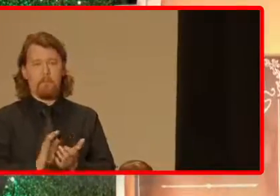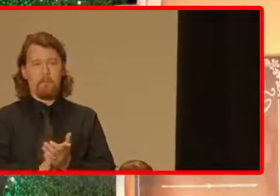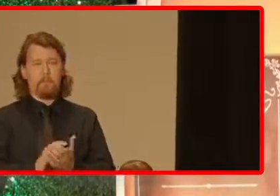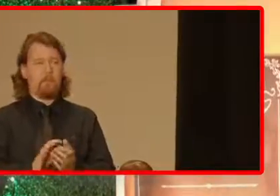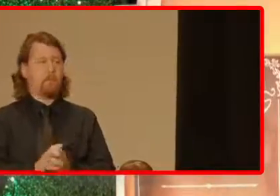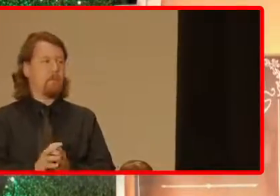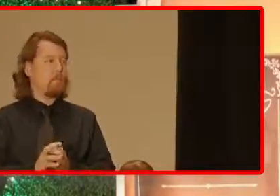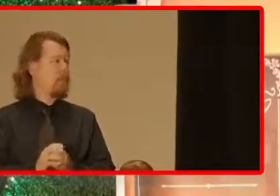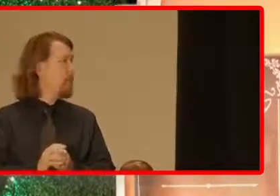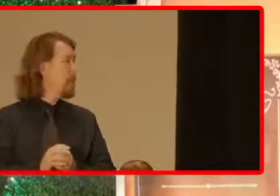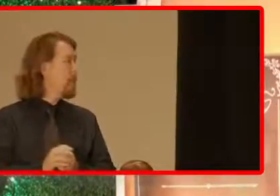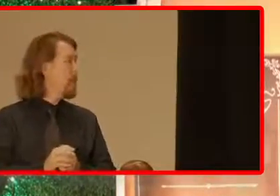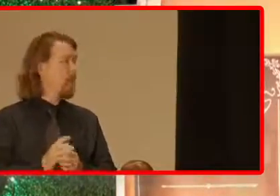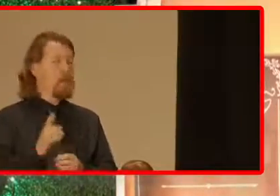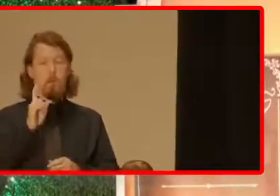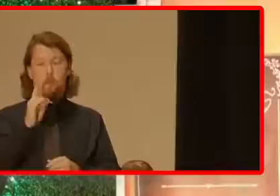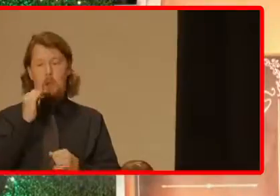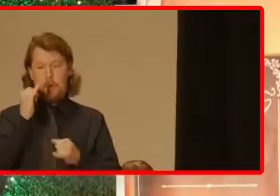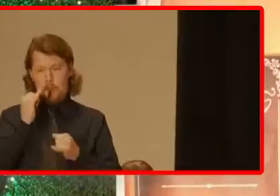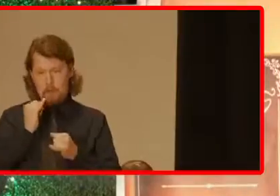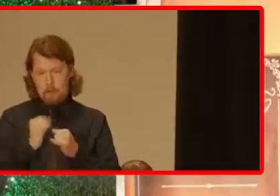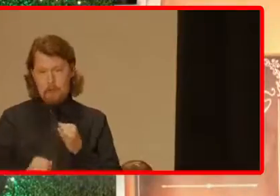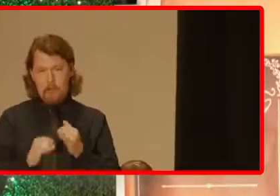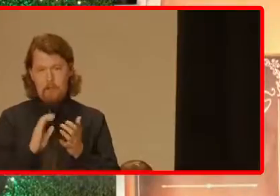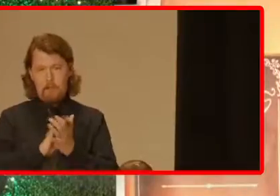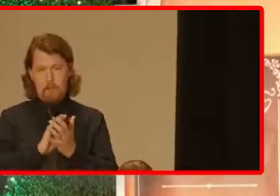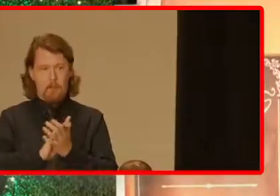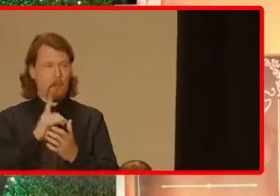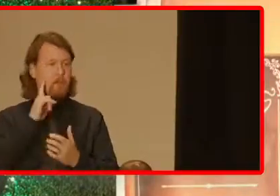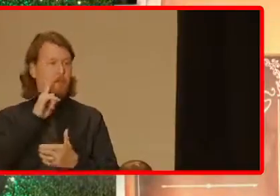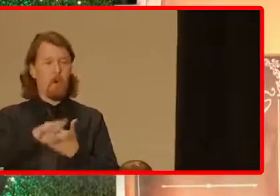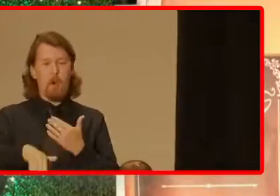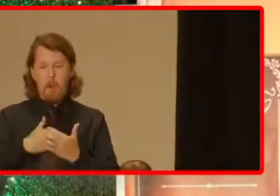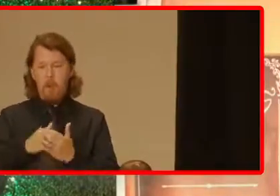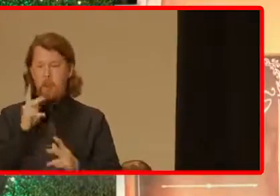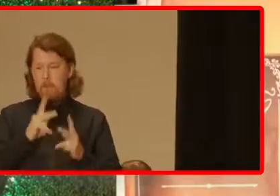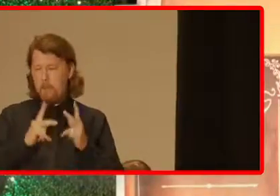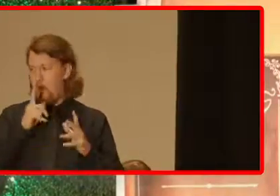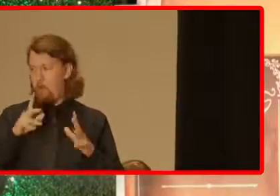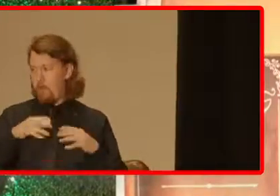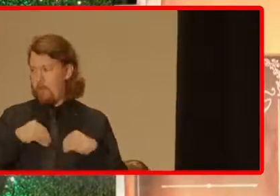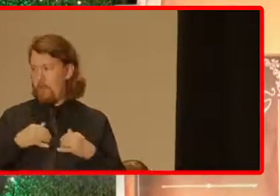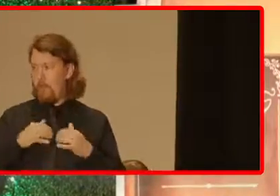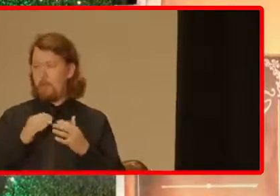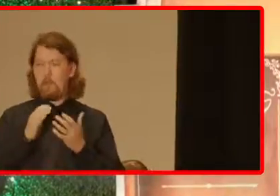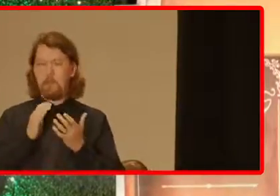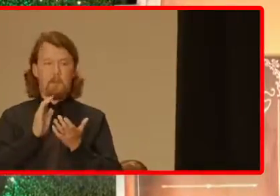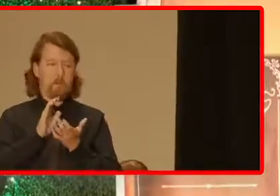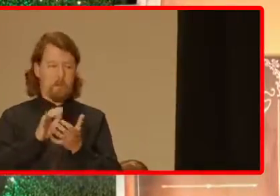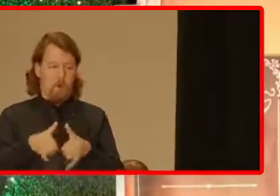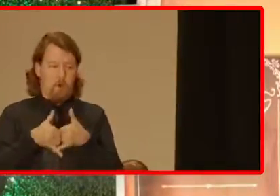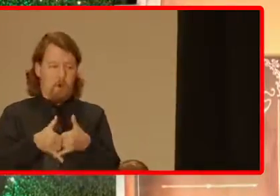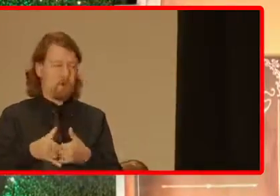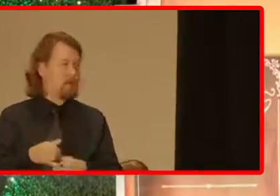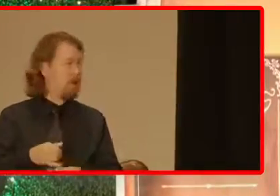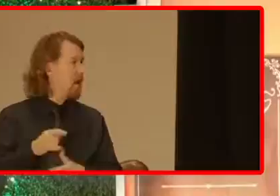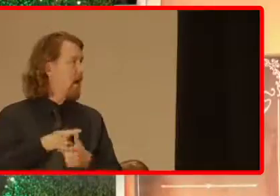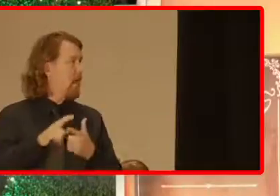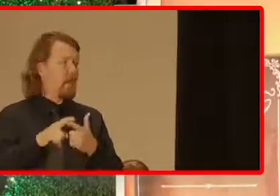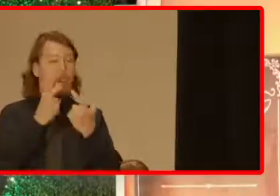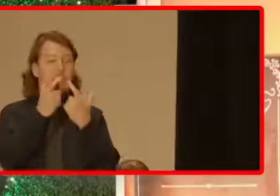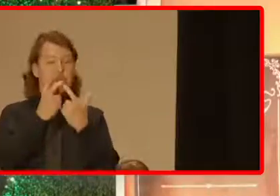So let's give one last round of applause for all the award winners, and then one great